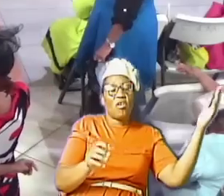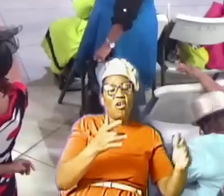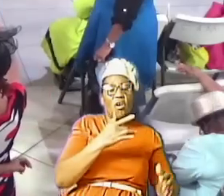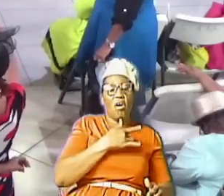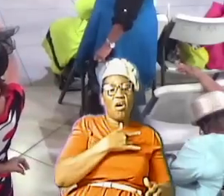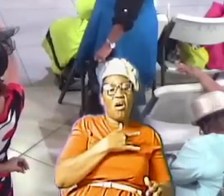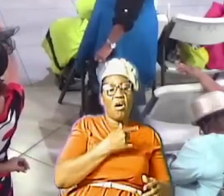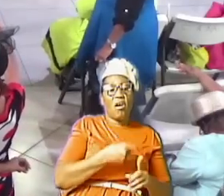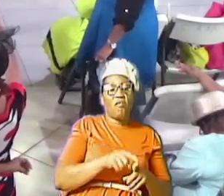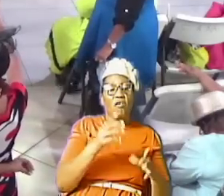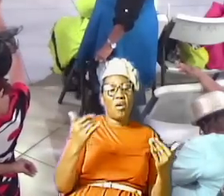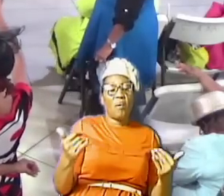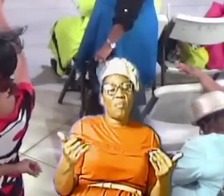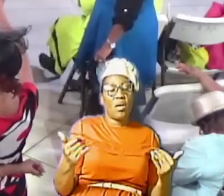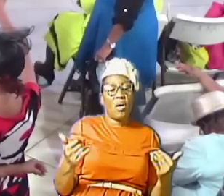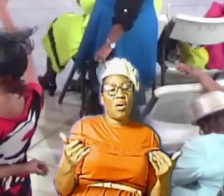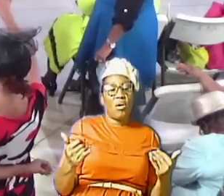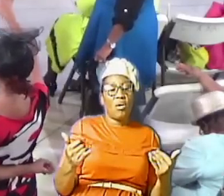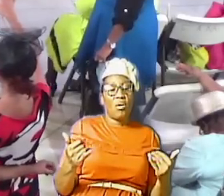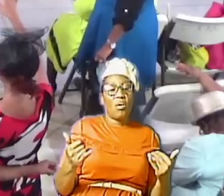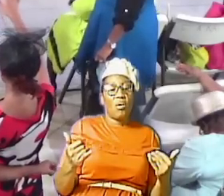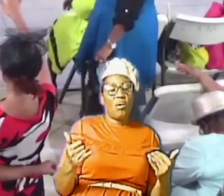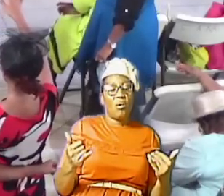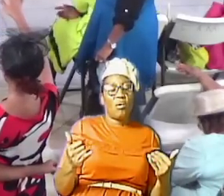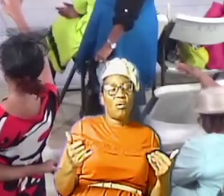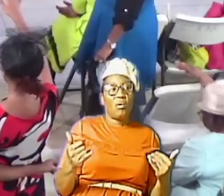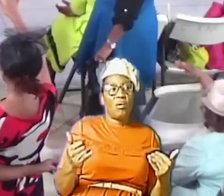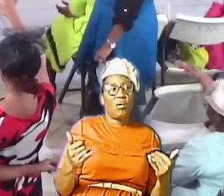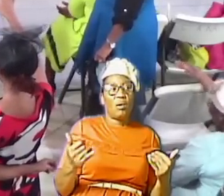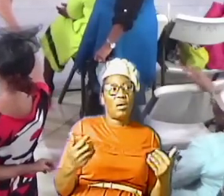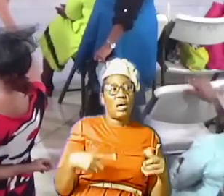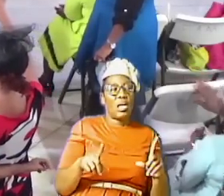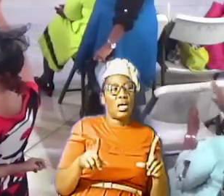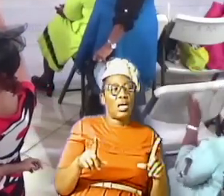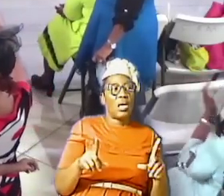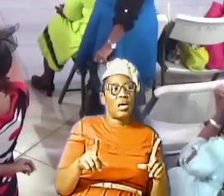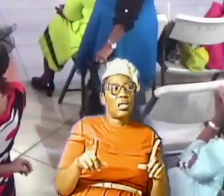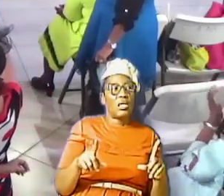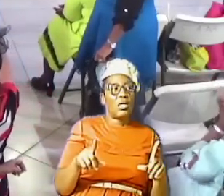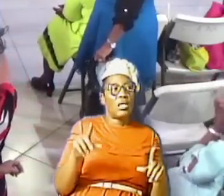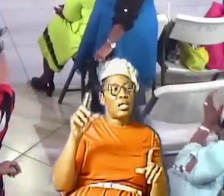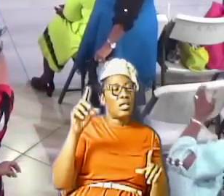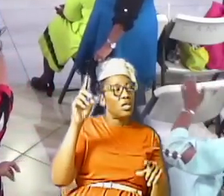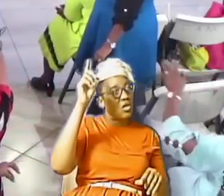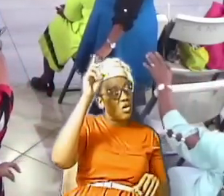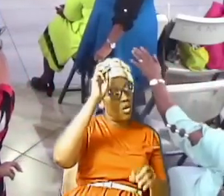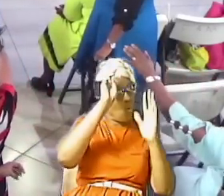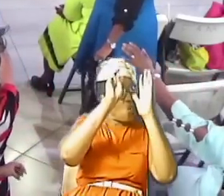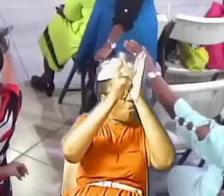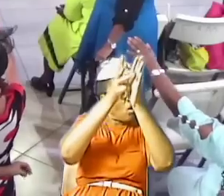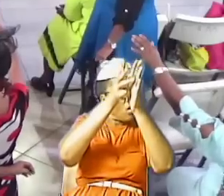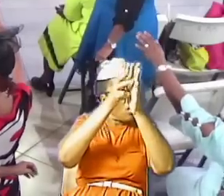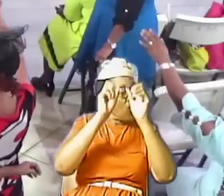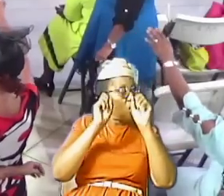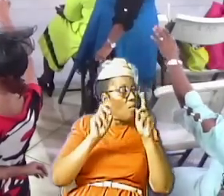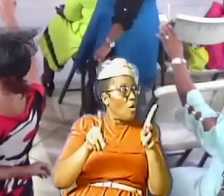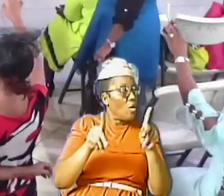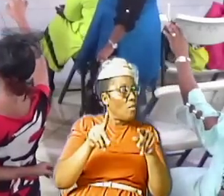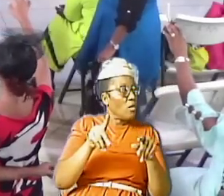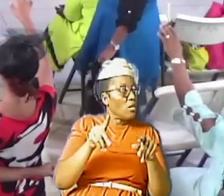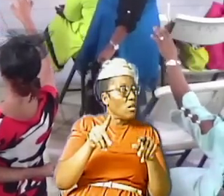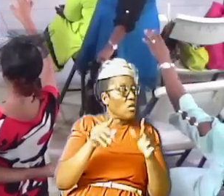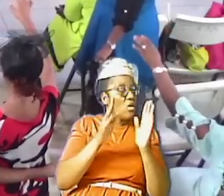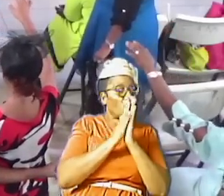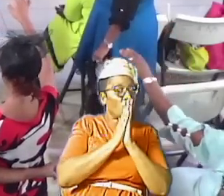We pray, God Almighty, that you will direct this heart according to your will and your purpose. We pray, O God Almighty, that